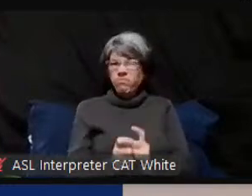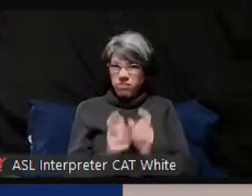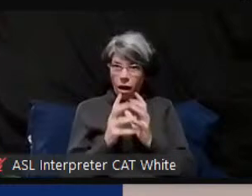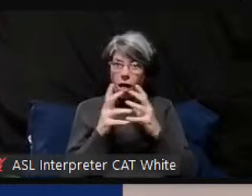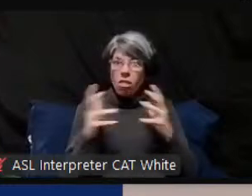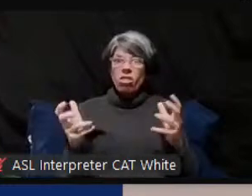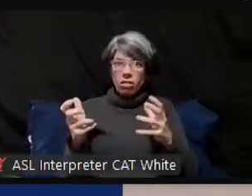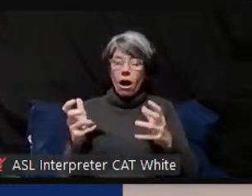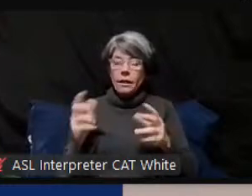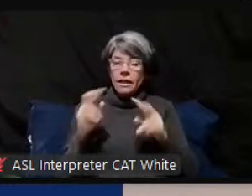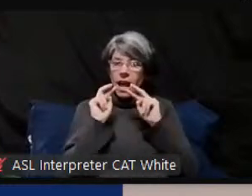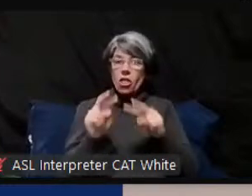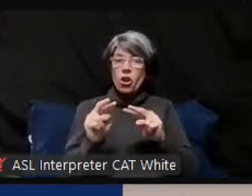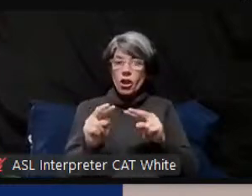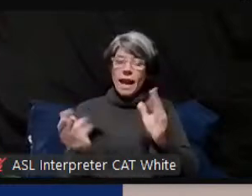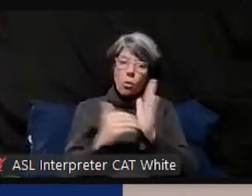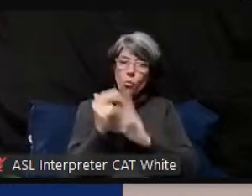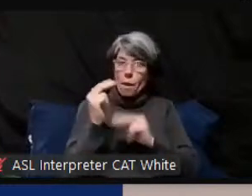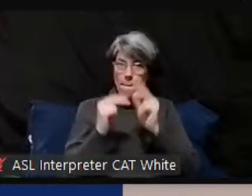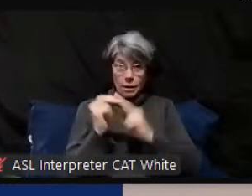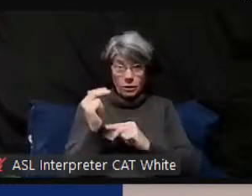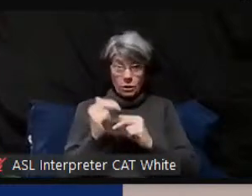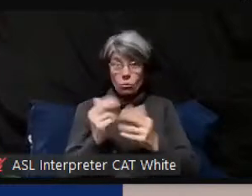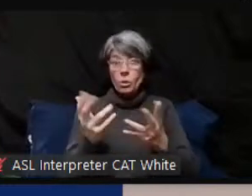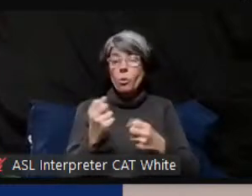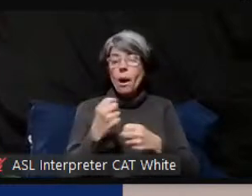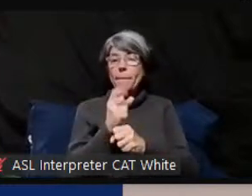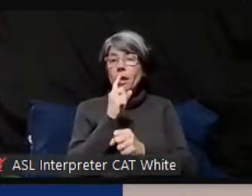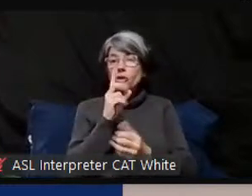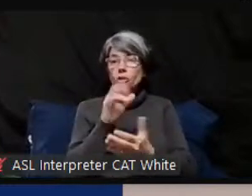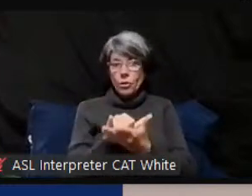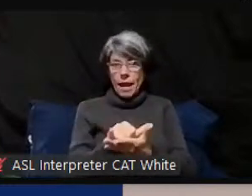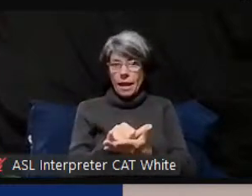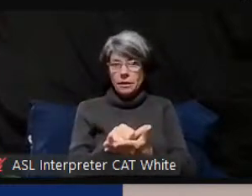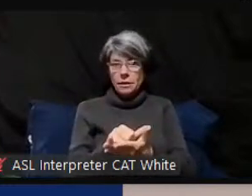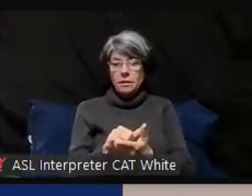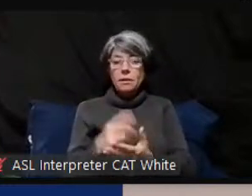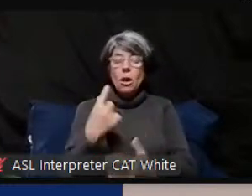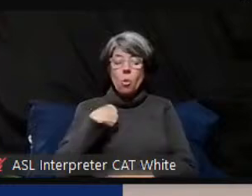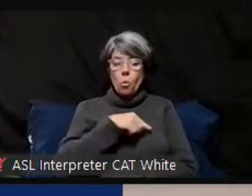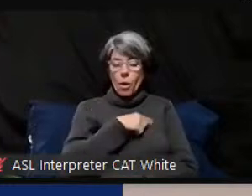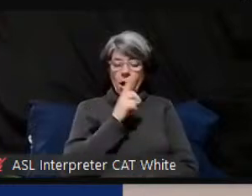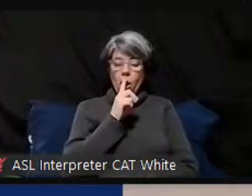at rebuilding. We want to make sure that we're